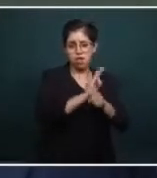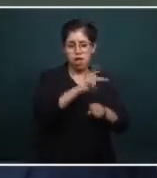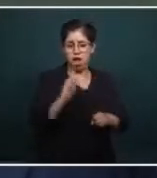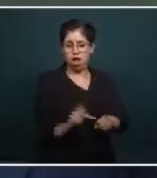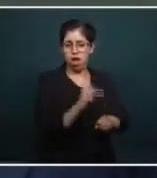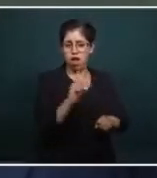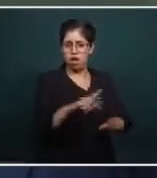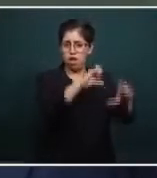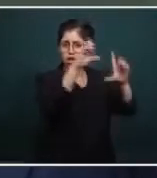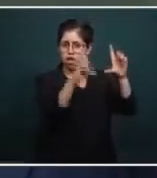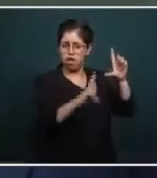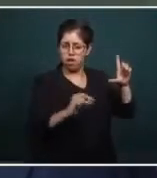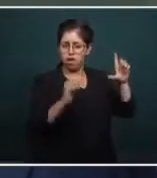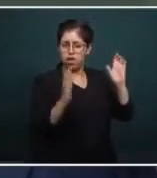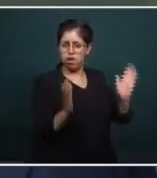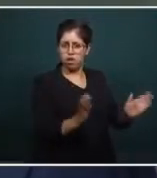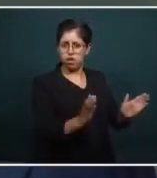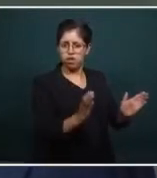defend our people.